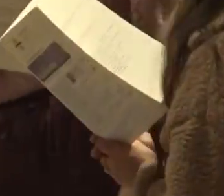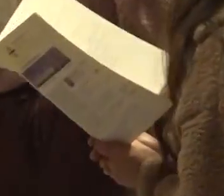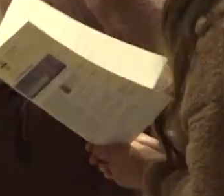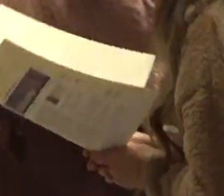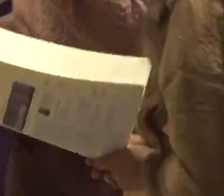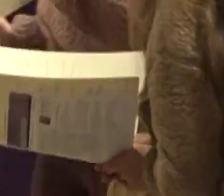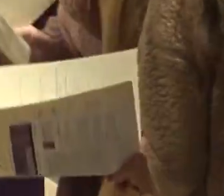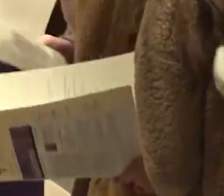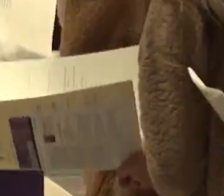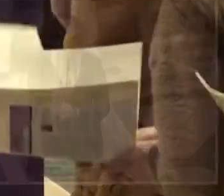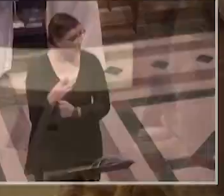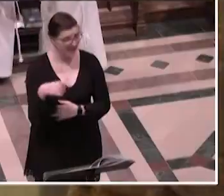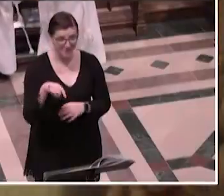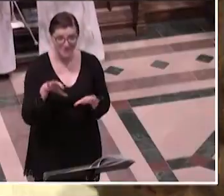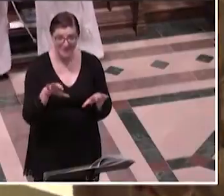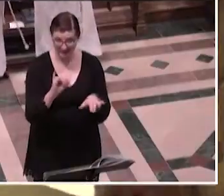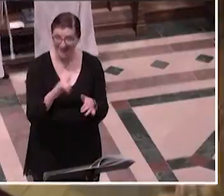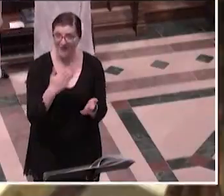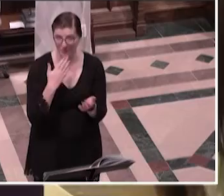Good morning, friends. You did that well.